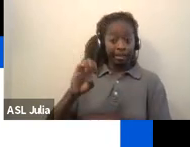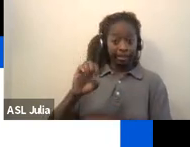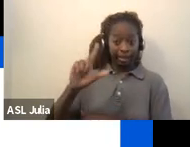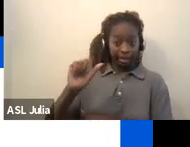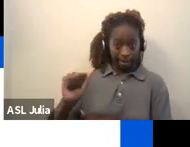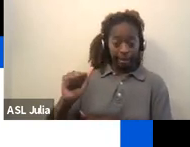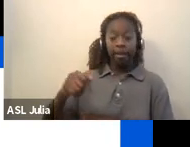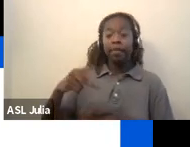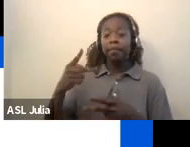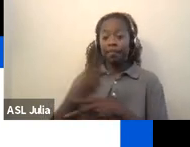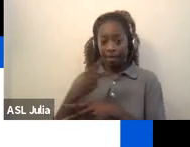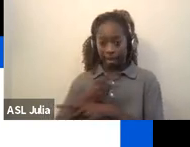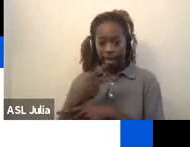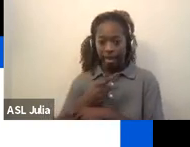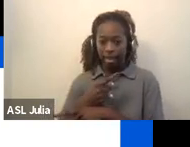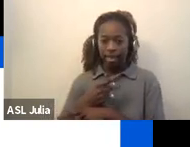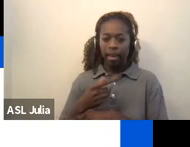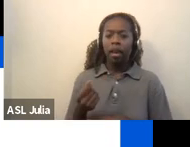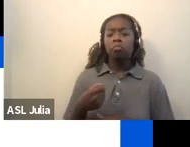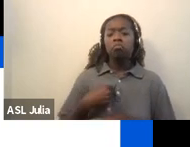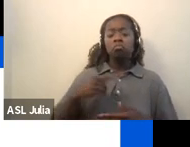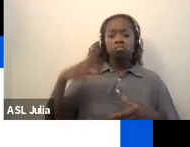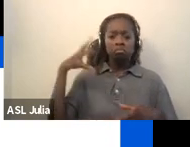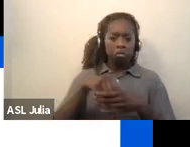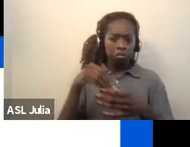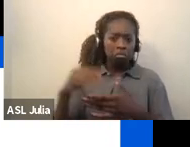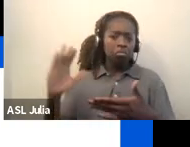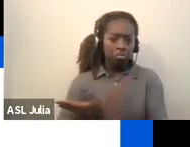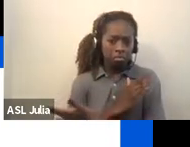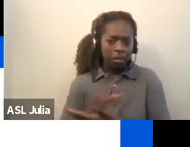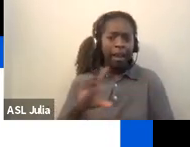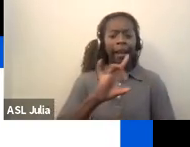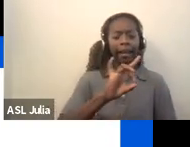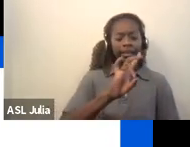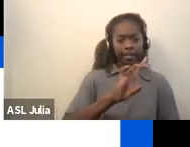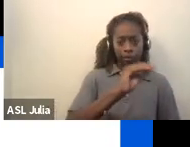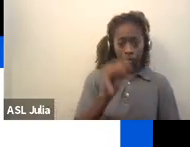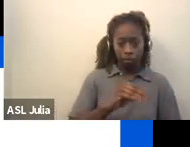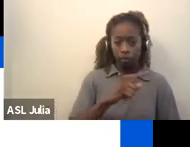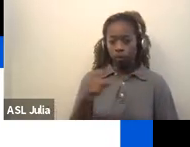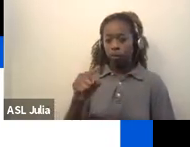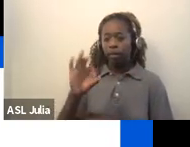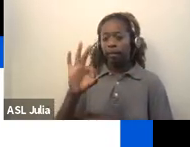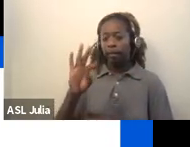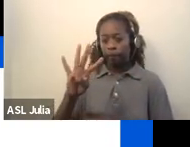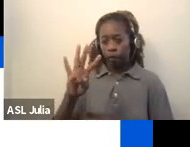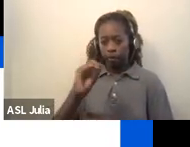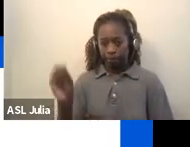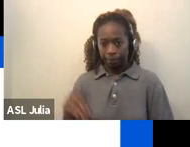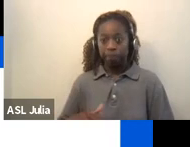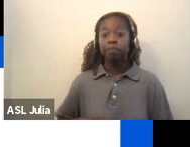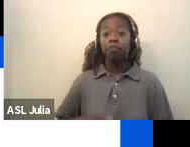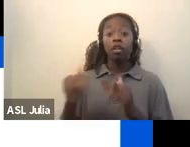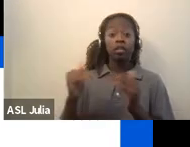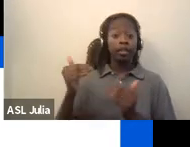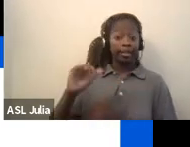participation by grade level ranging from 87 percent to 94 percent in grade 10 70